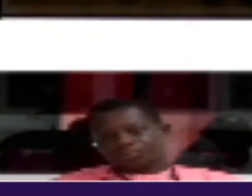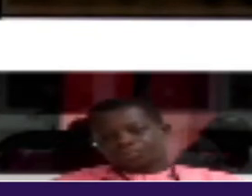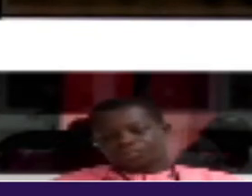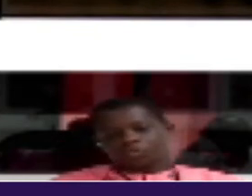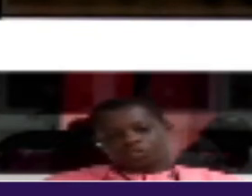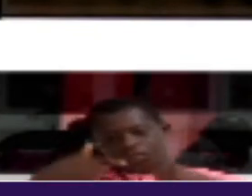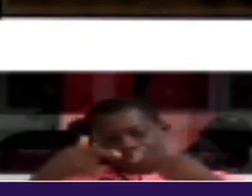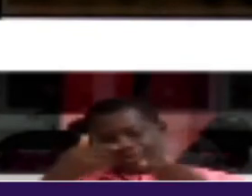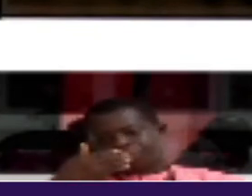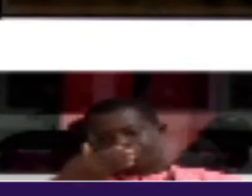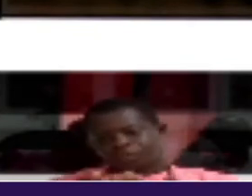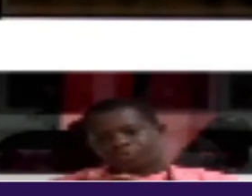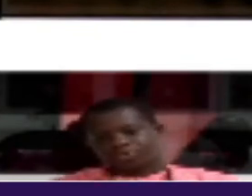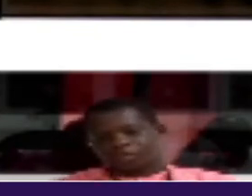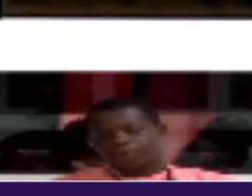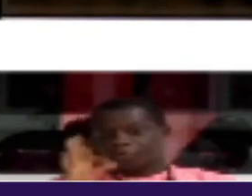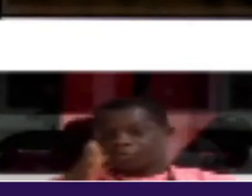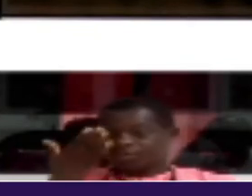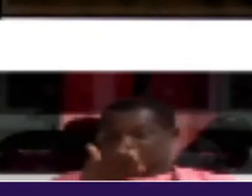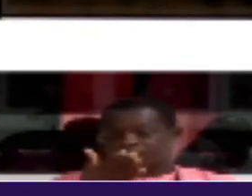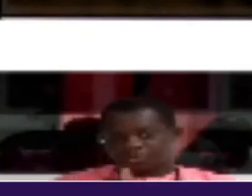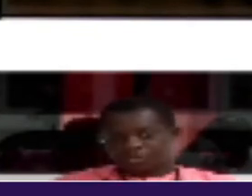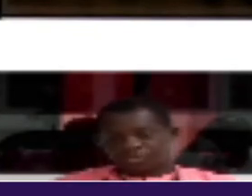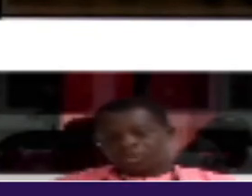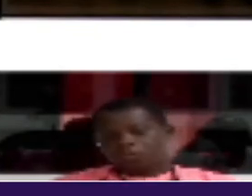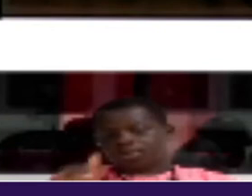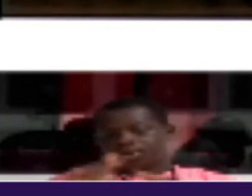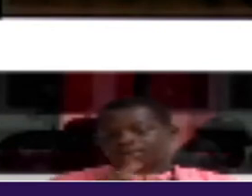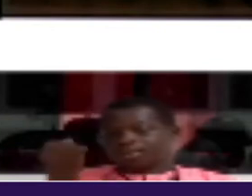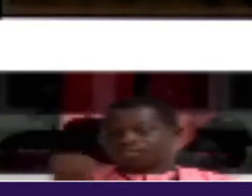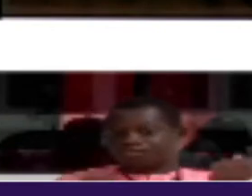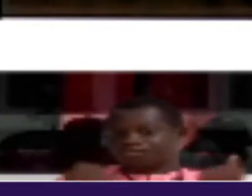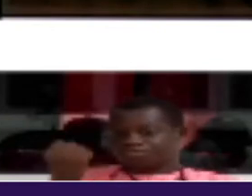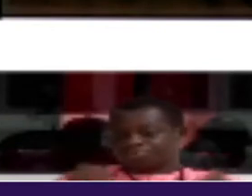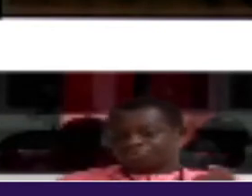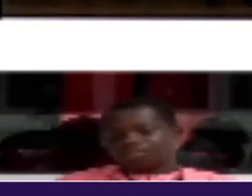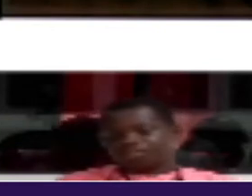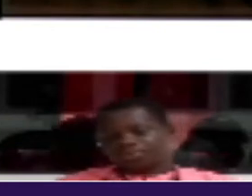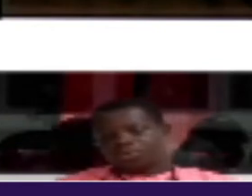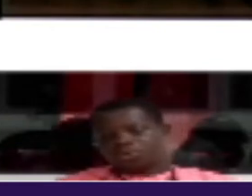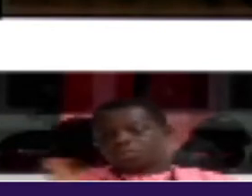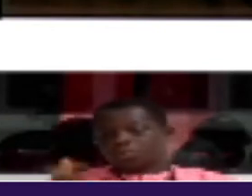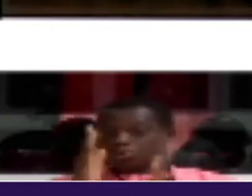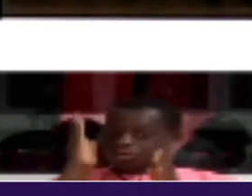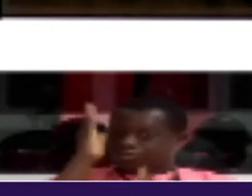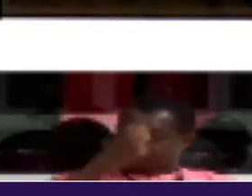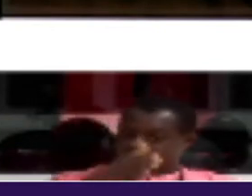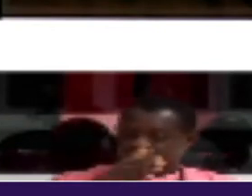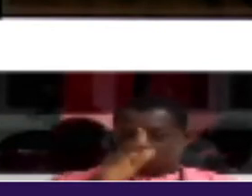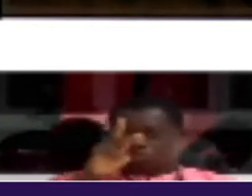And proceed, please. Then from there, we boarded the vehicle. Then we headed to the Kombos,